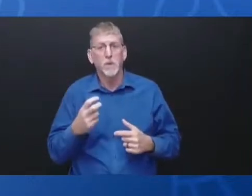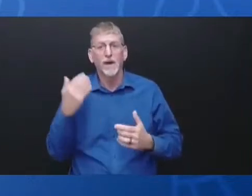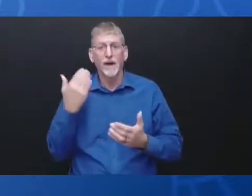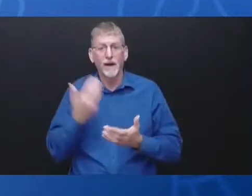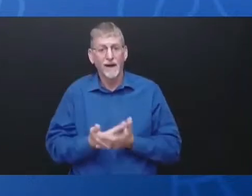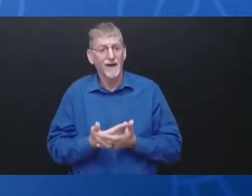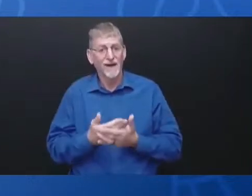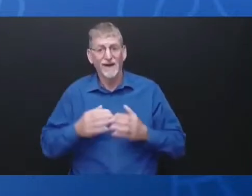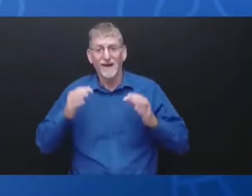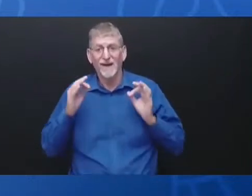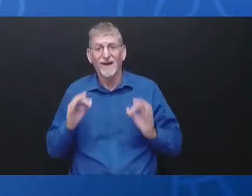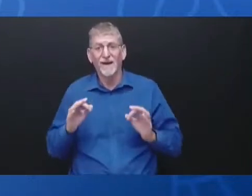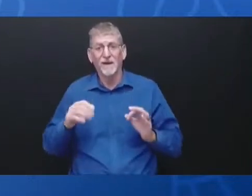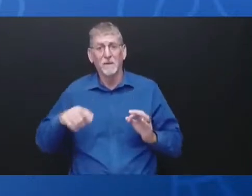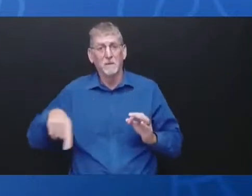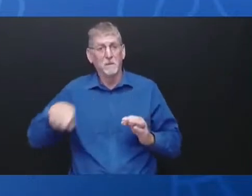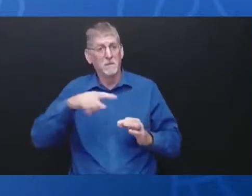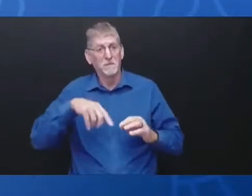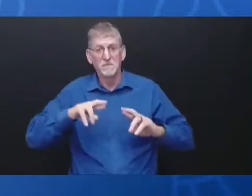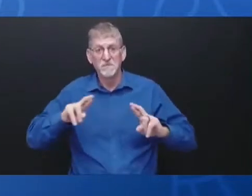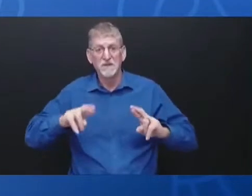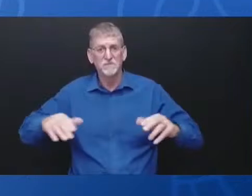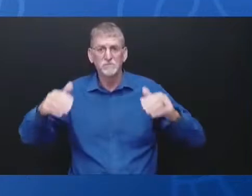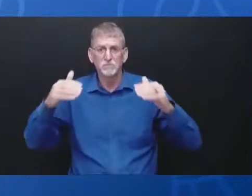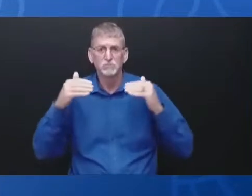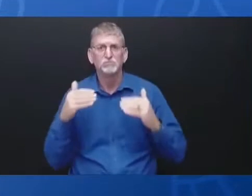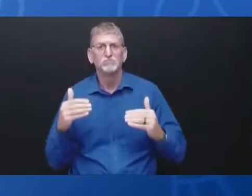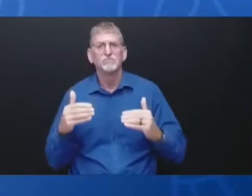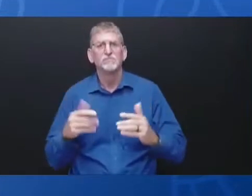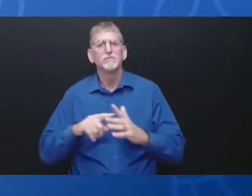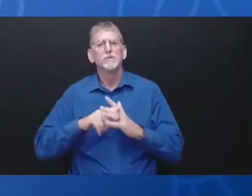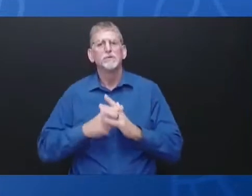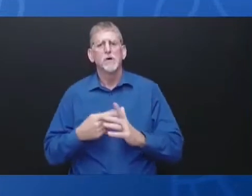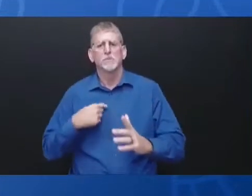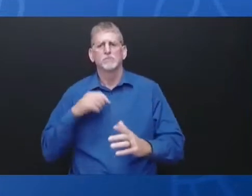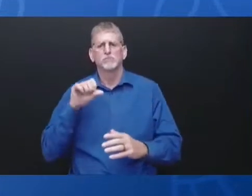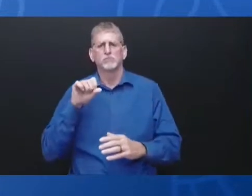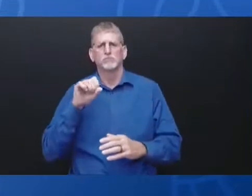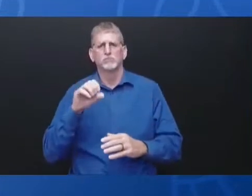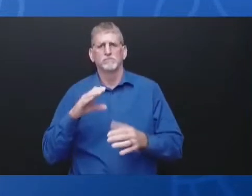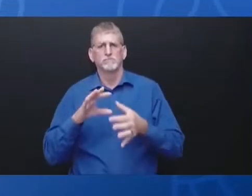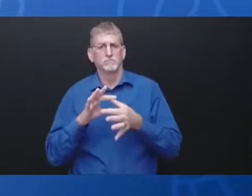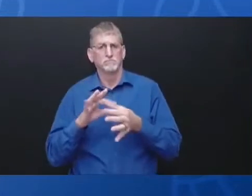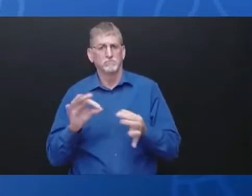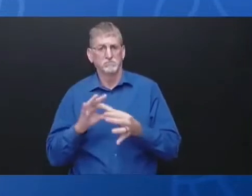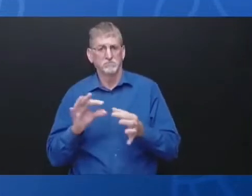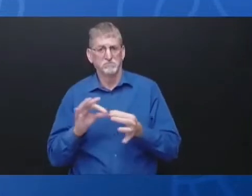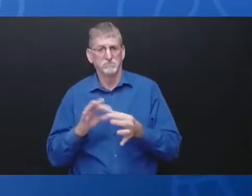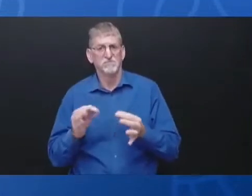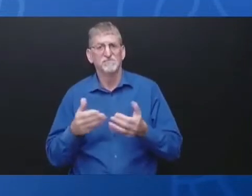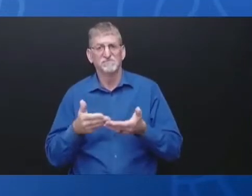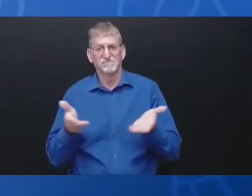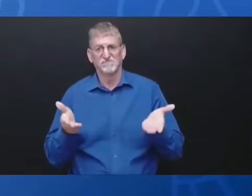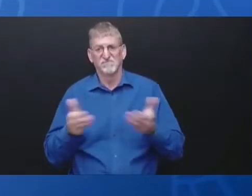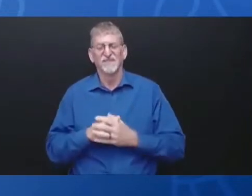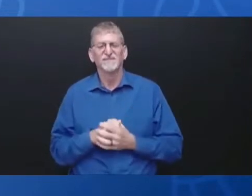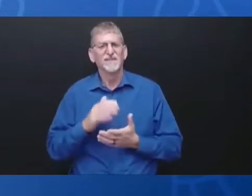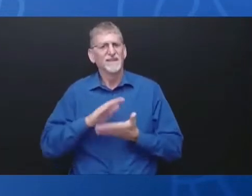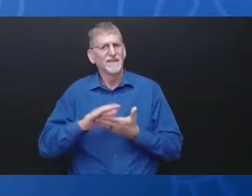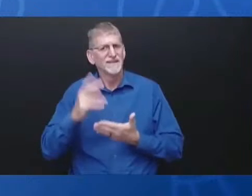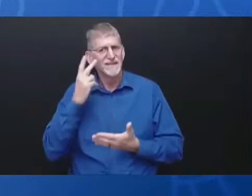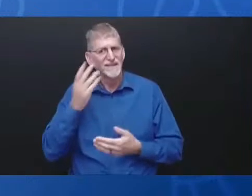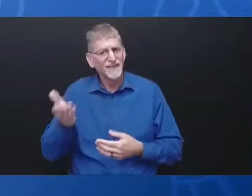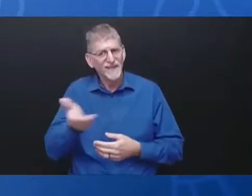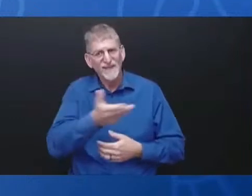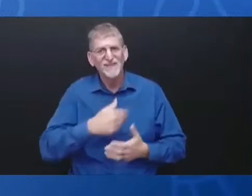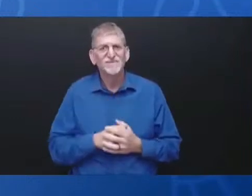I'm going to start with a little bit of a statement here today. Welcome aboard, everyone. Nadia, nice to see you. During my first briefing, I said that